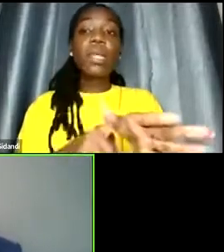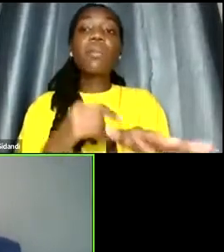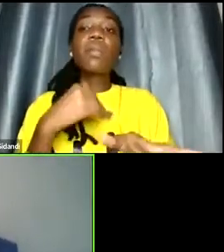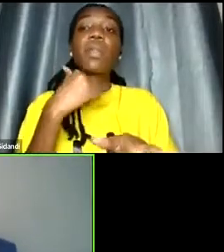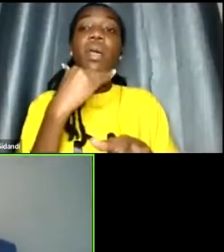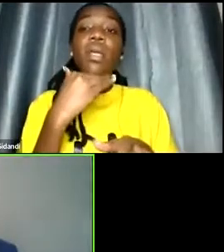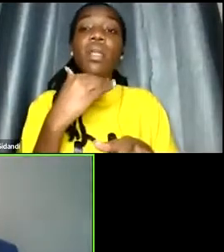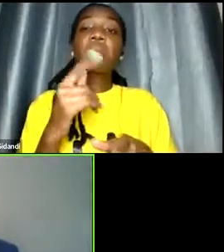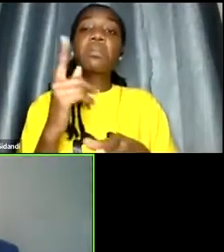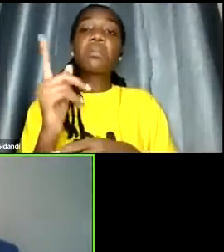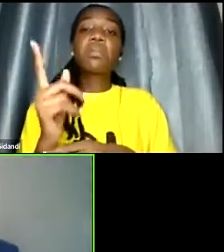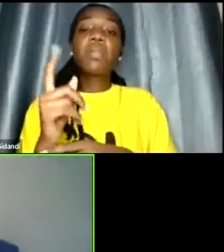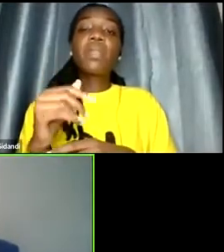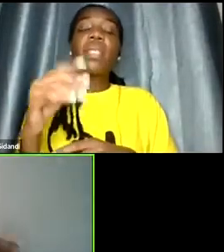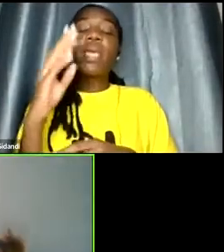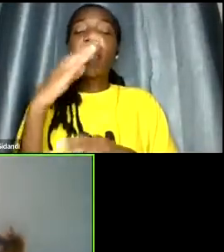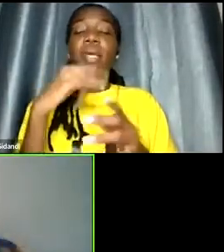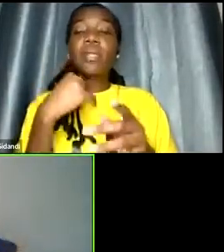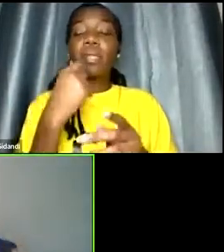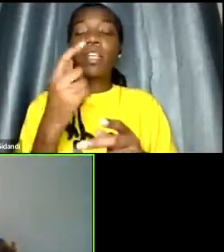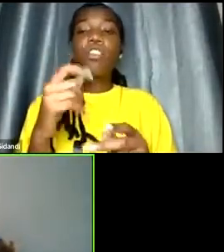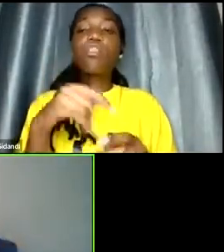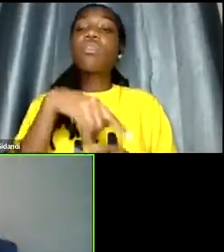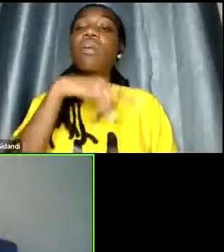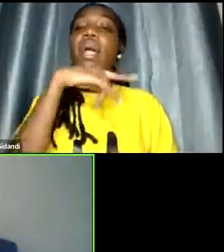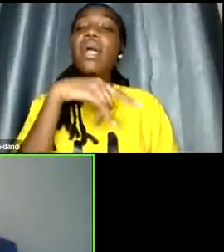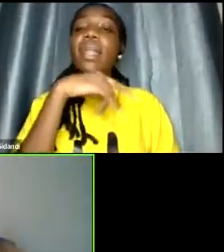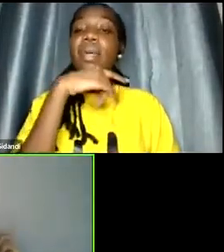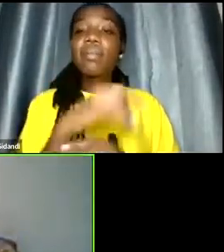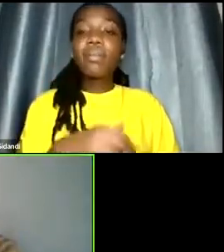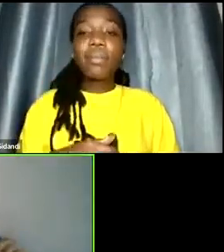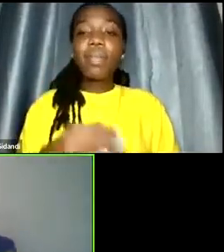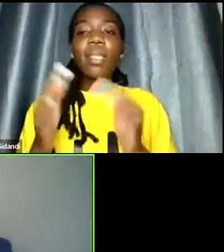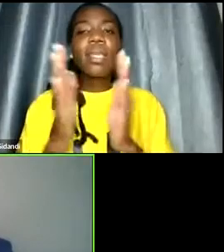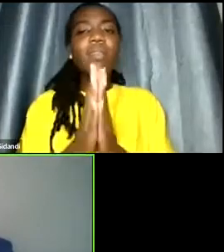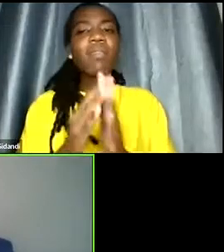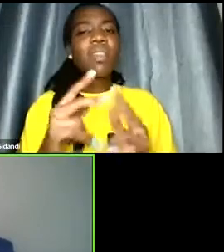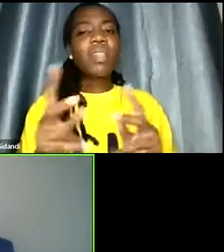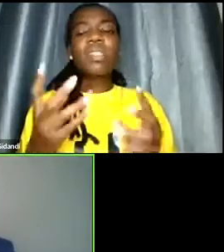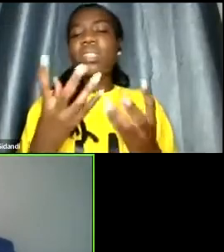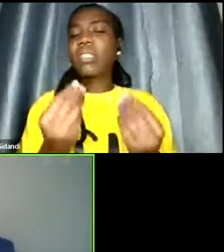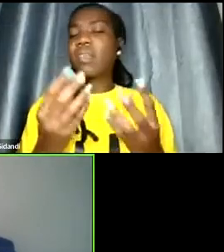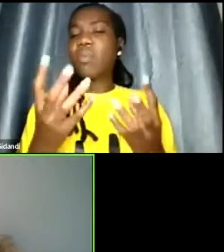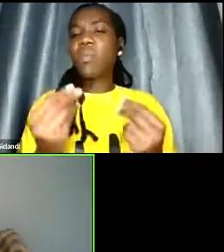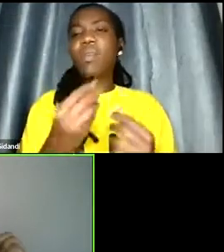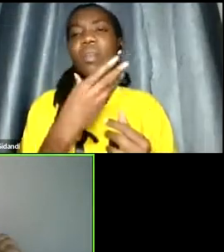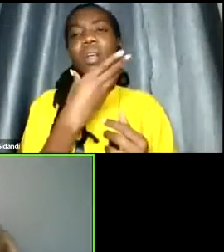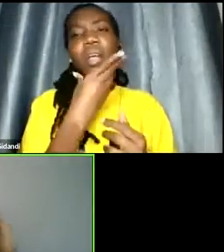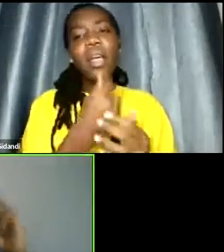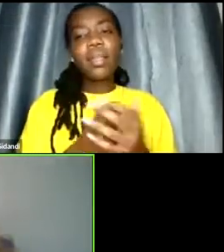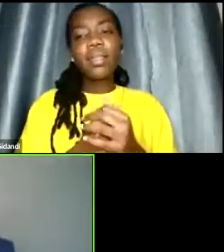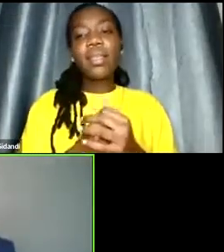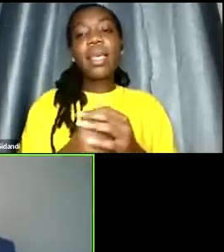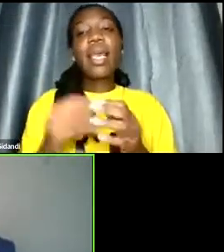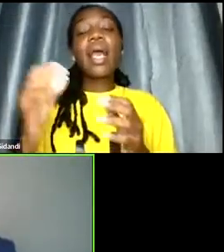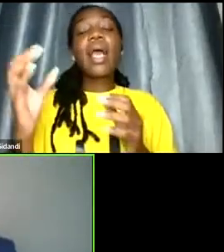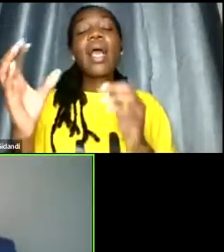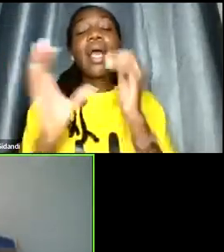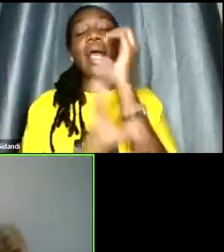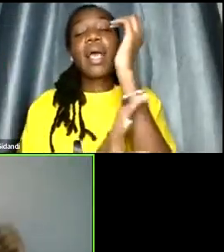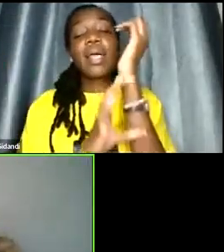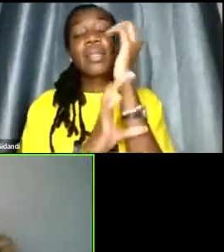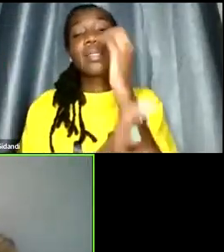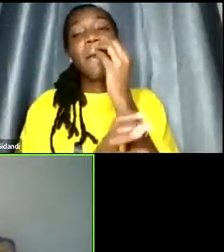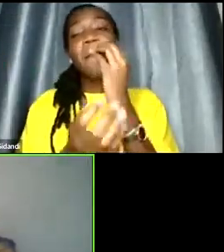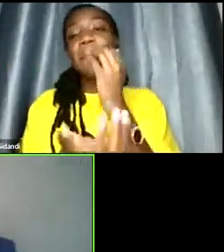Bank and Airtel Uganda. Such a simple guy. He was also a country council. He was a country council of one of those countries,